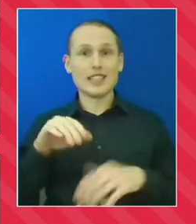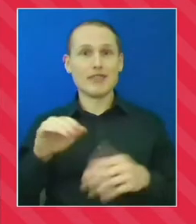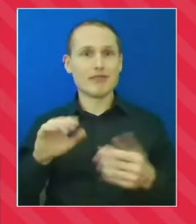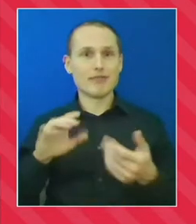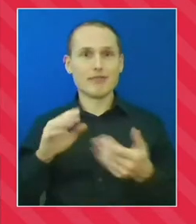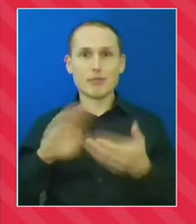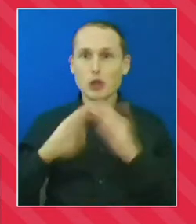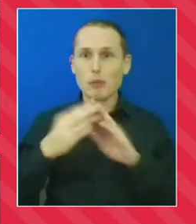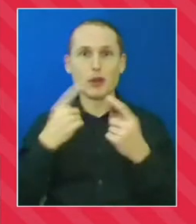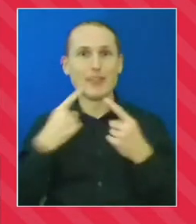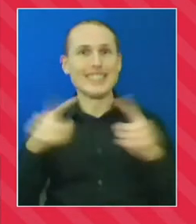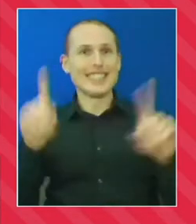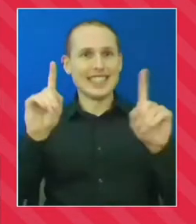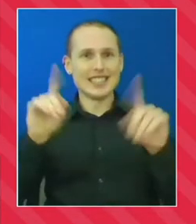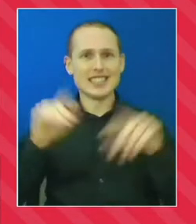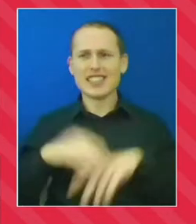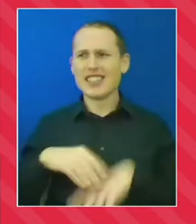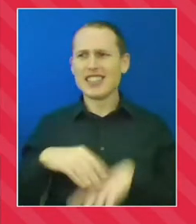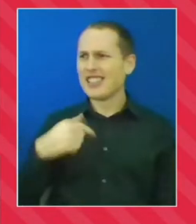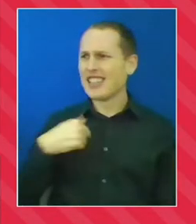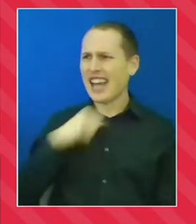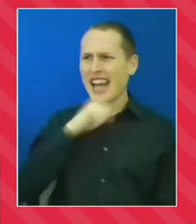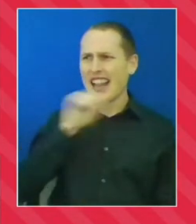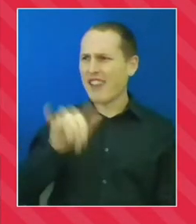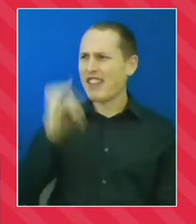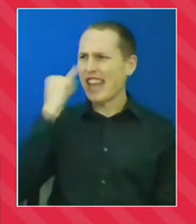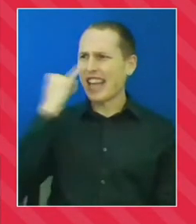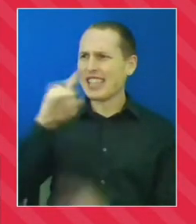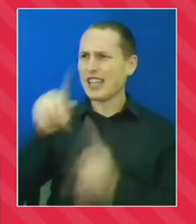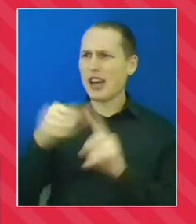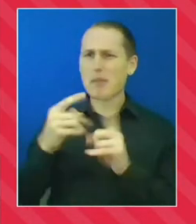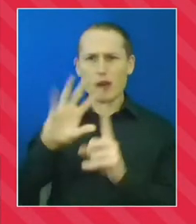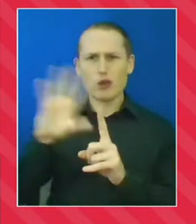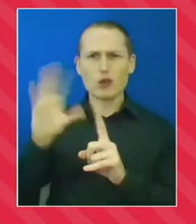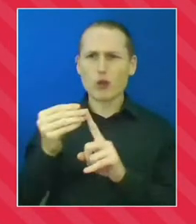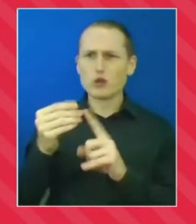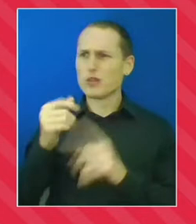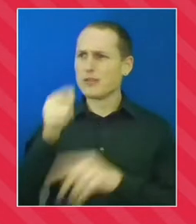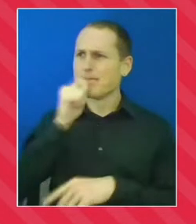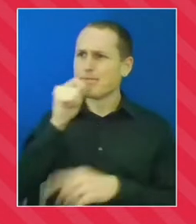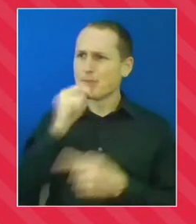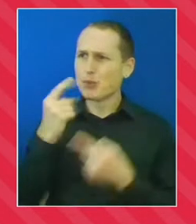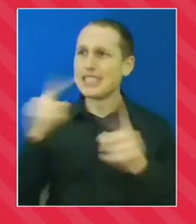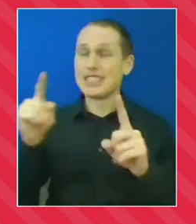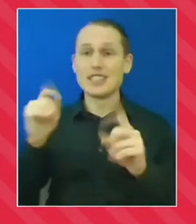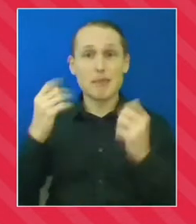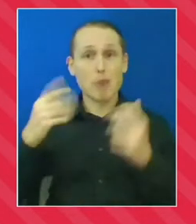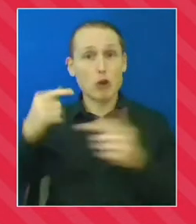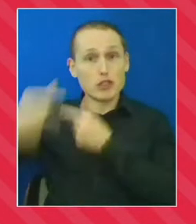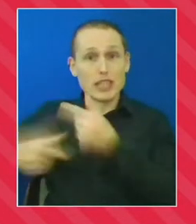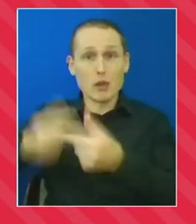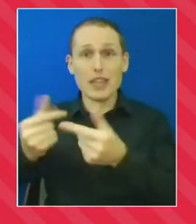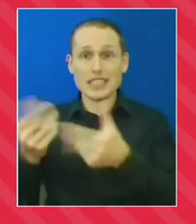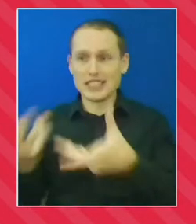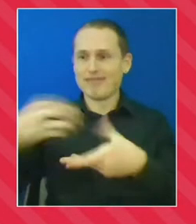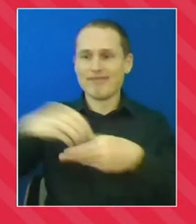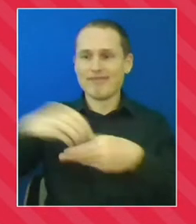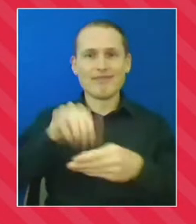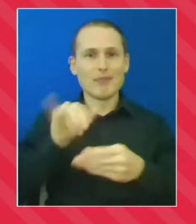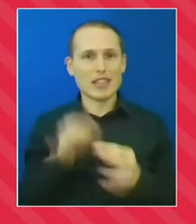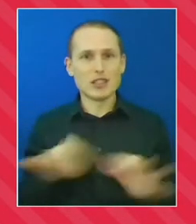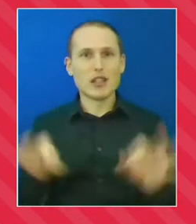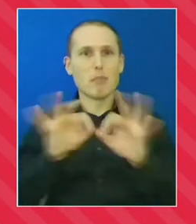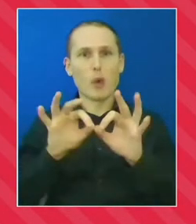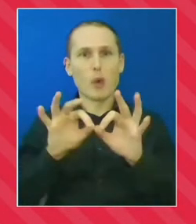of invigorating cultural traditions and multiple generations. That is such an important facet for us all to keep in